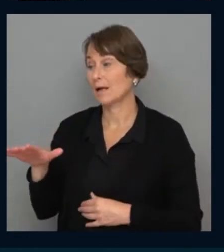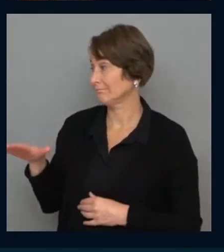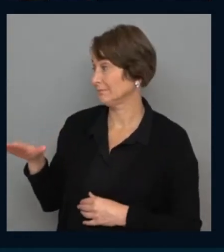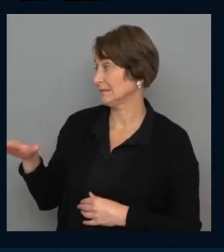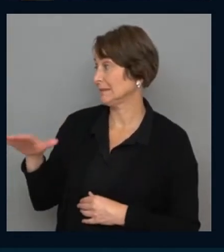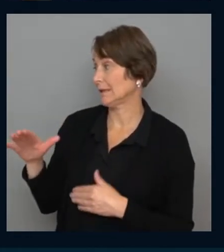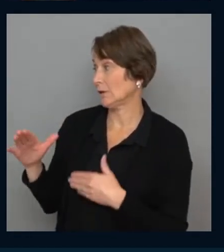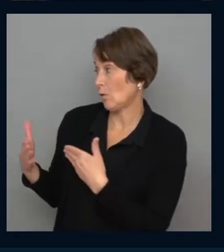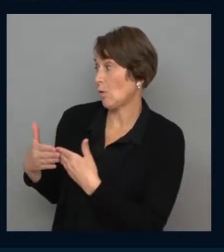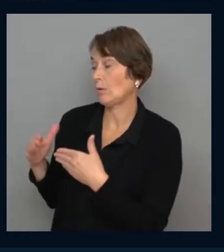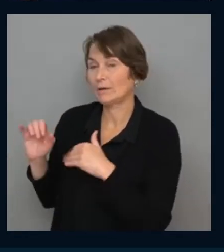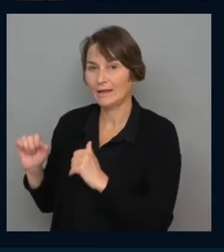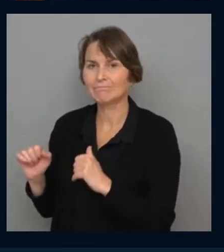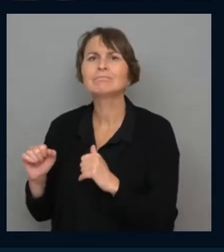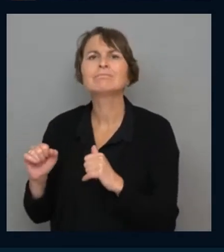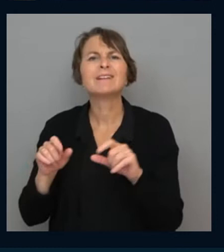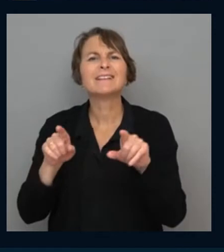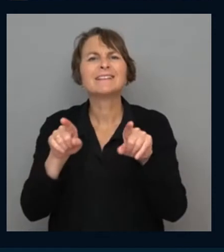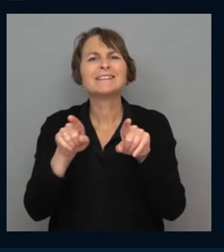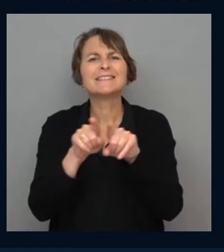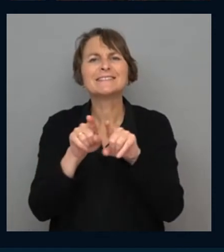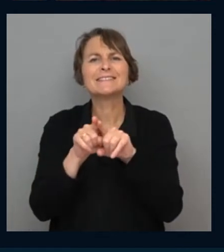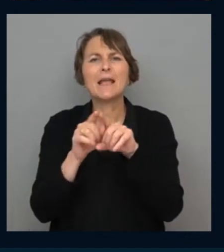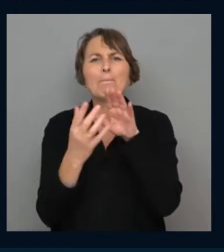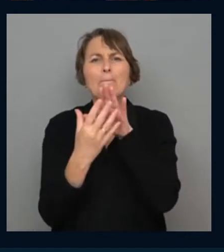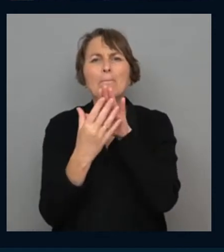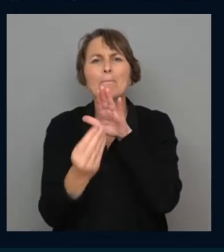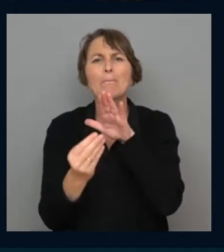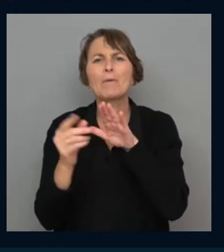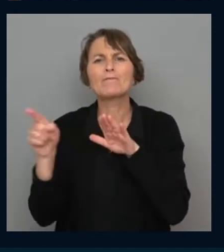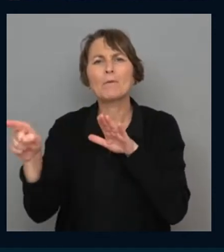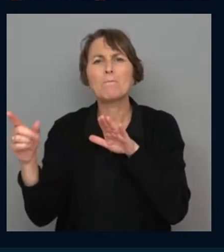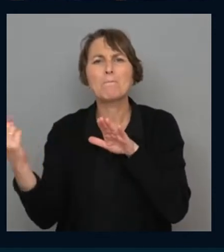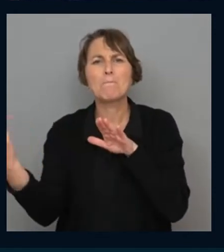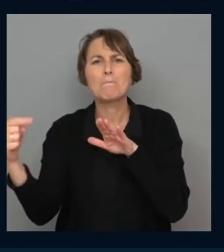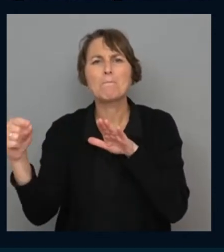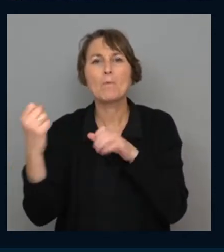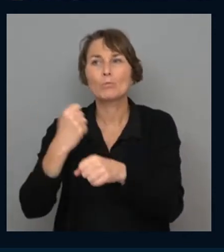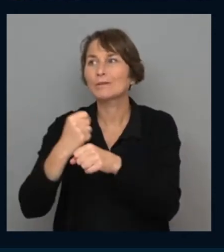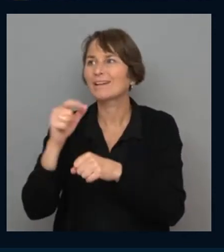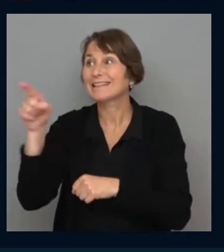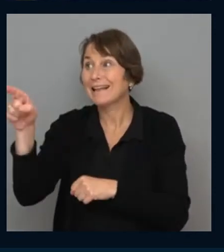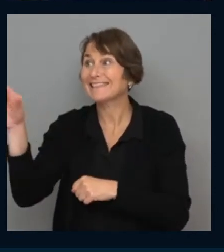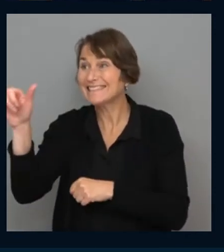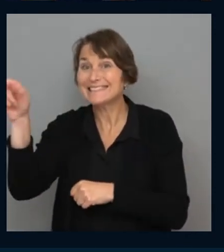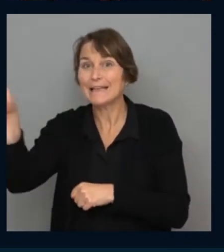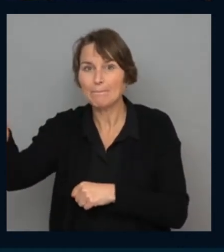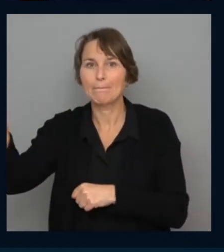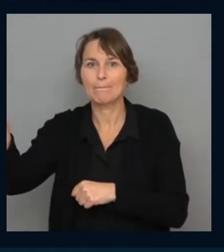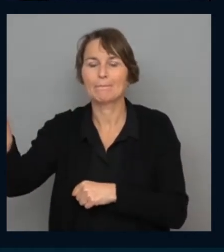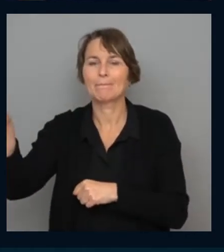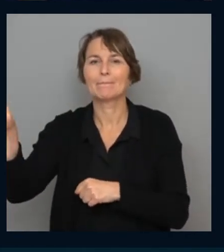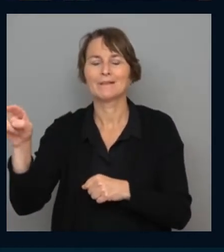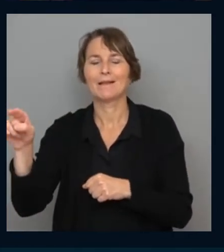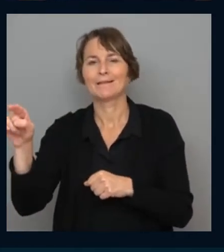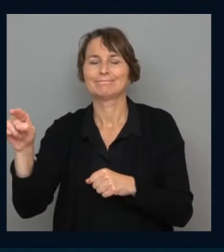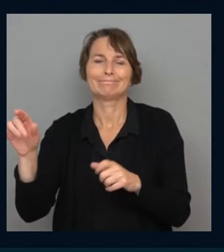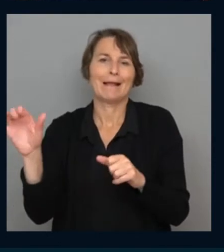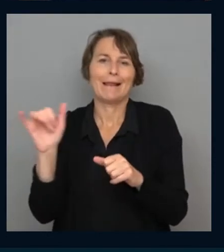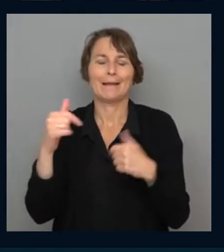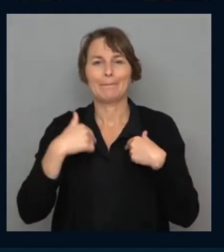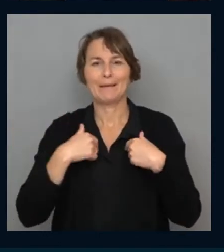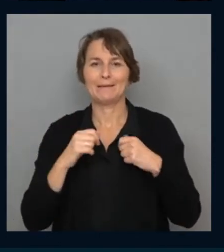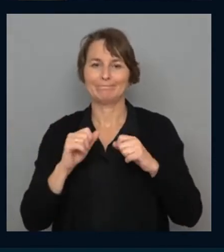an identical replica from production. I am testing like for like using a staging slot. Now, this staging slot is